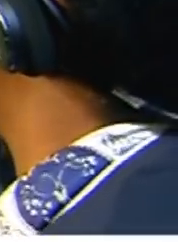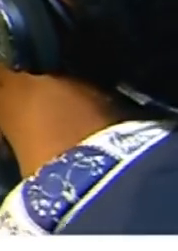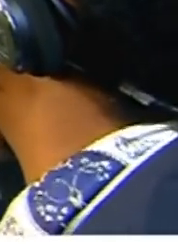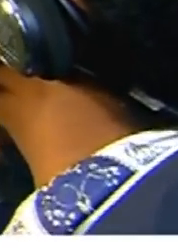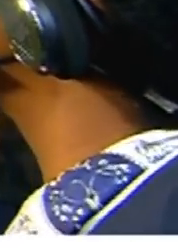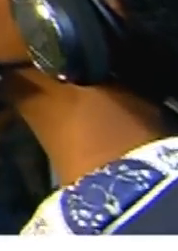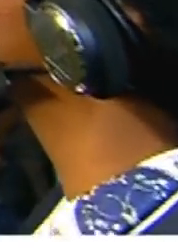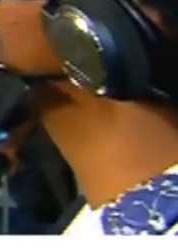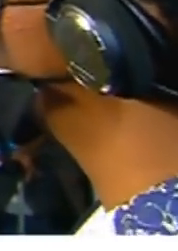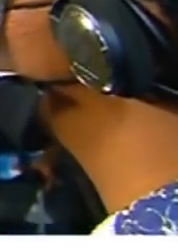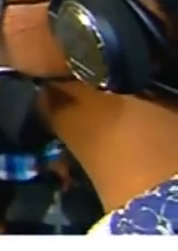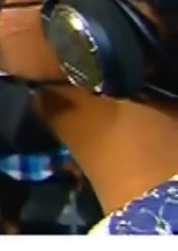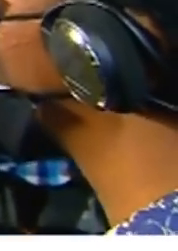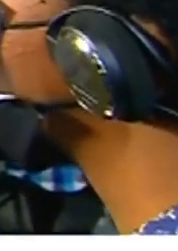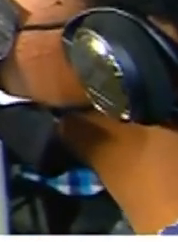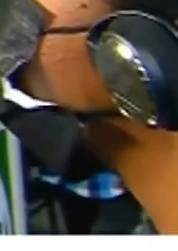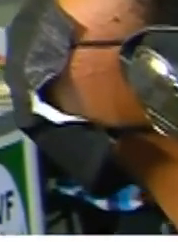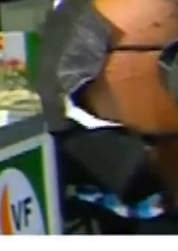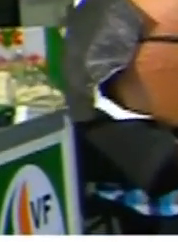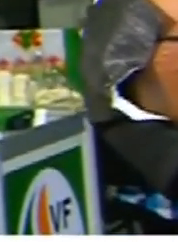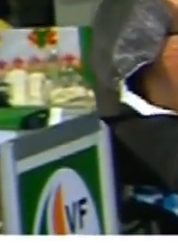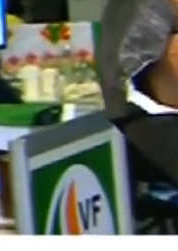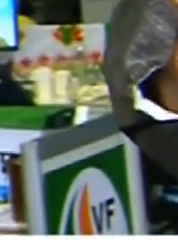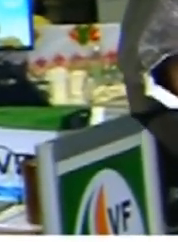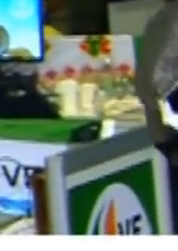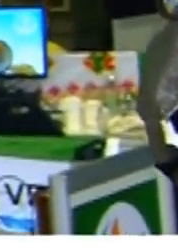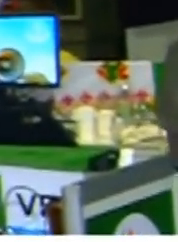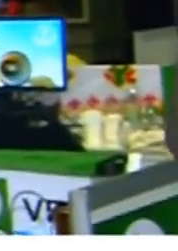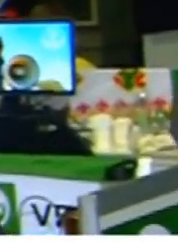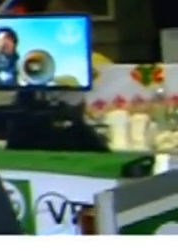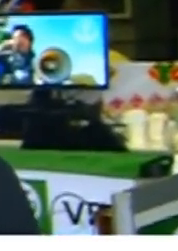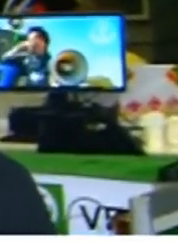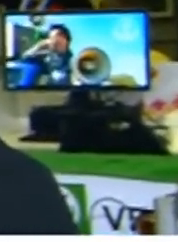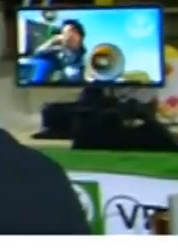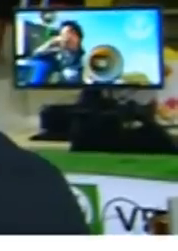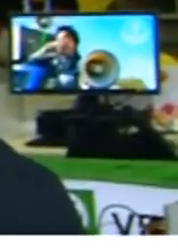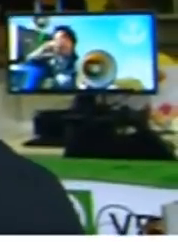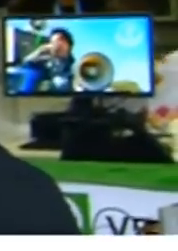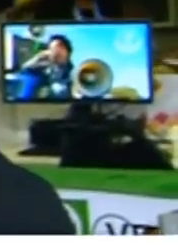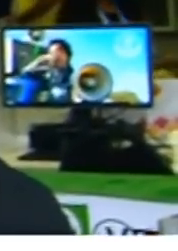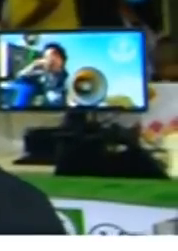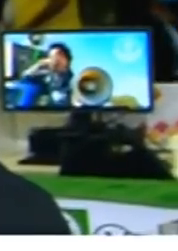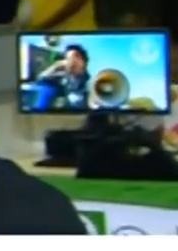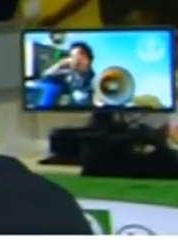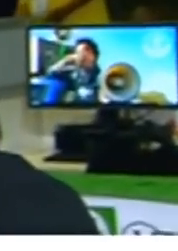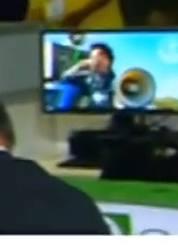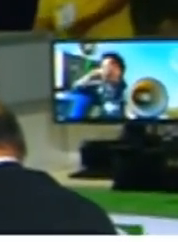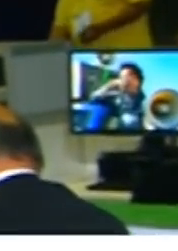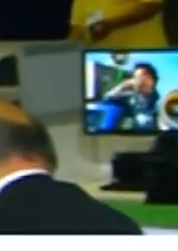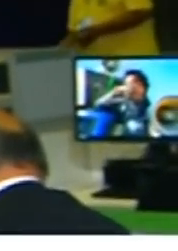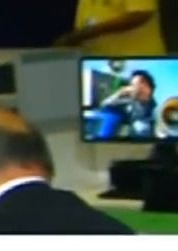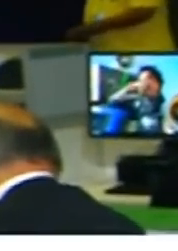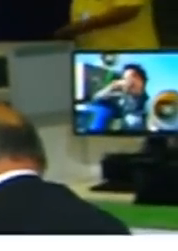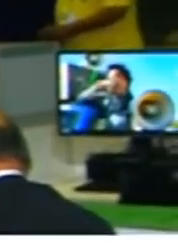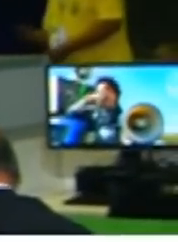to 2024? We also don't want them to be loyal to us. They must be loyal to our work, our